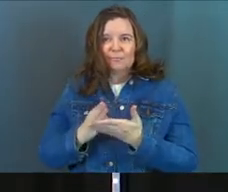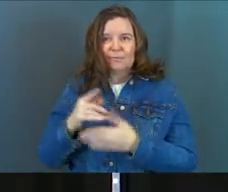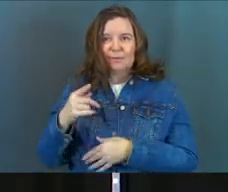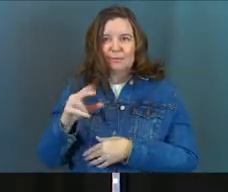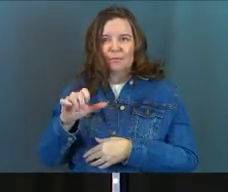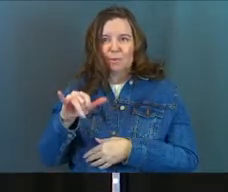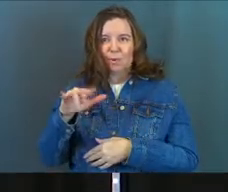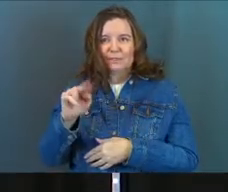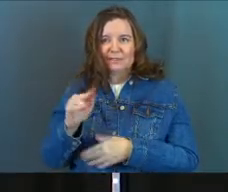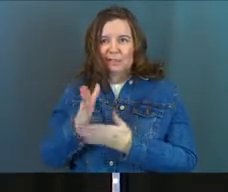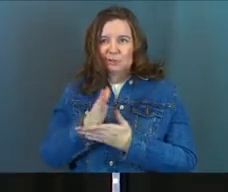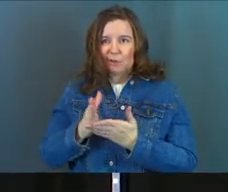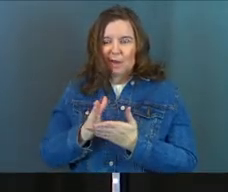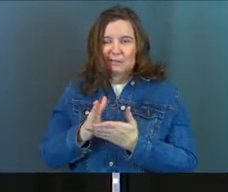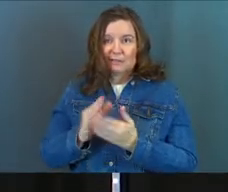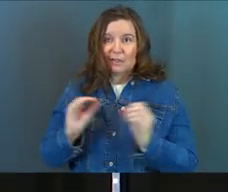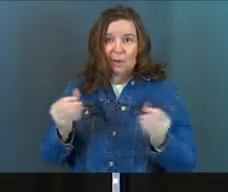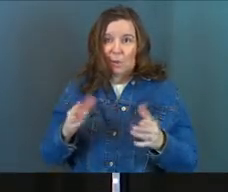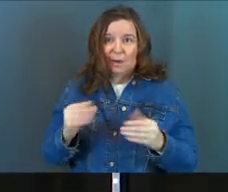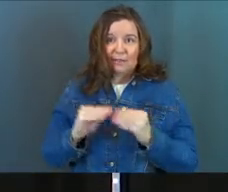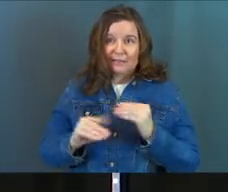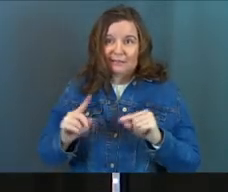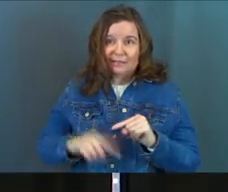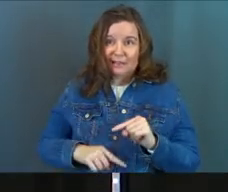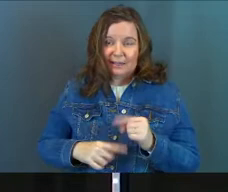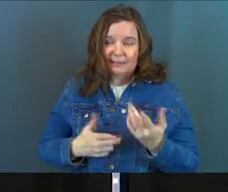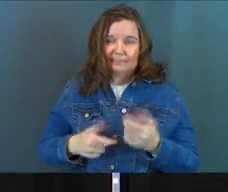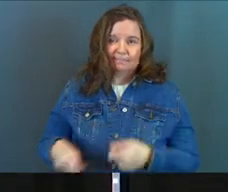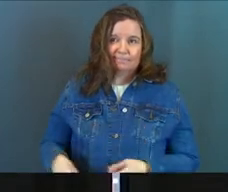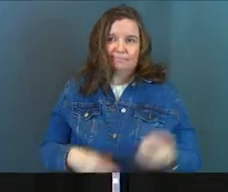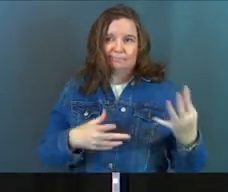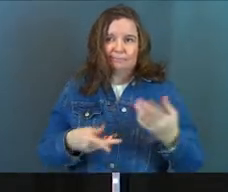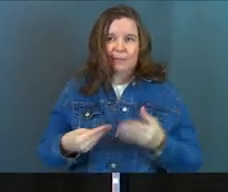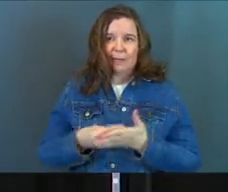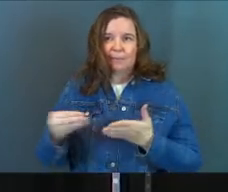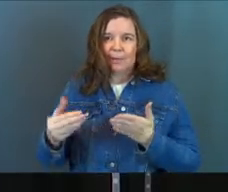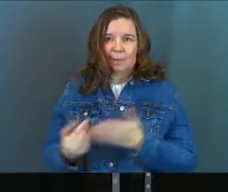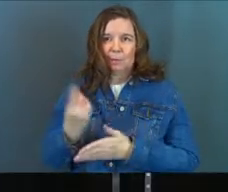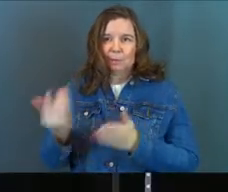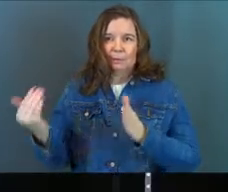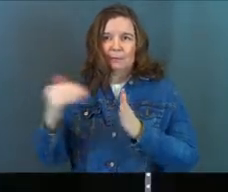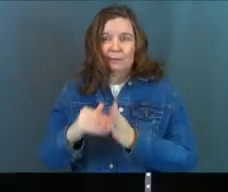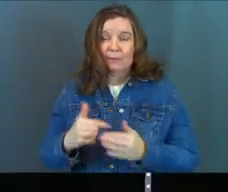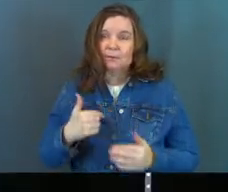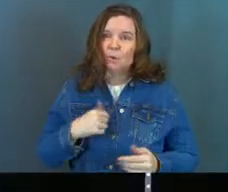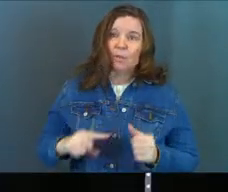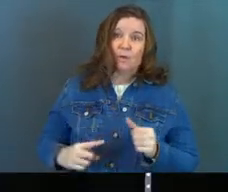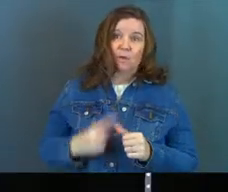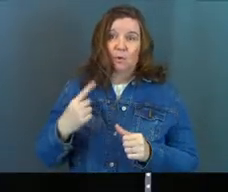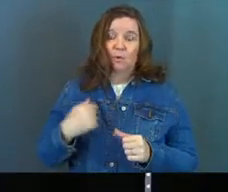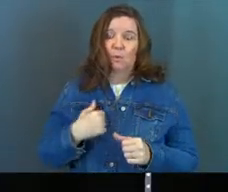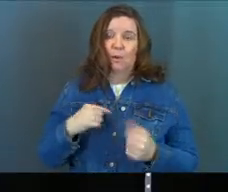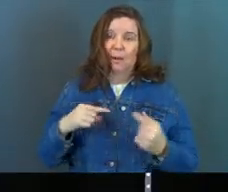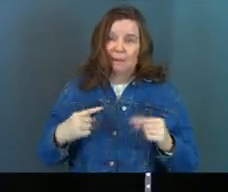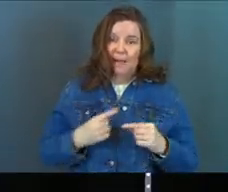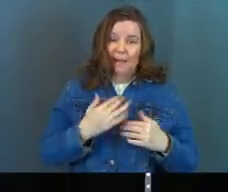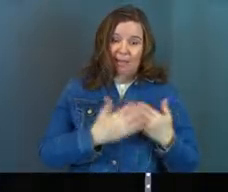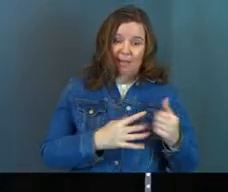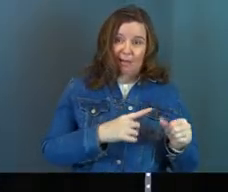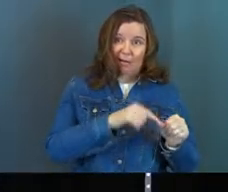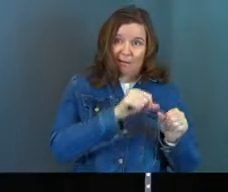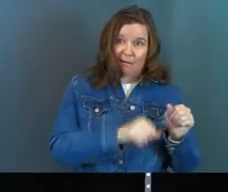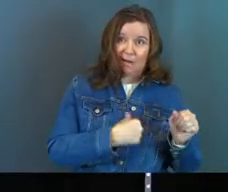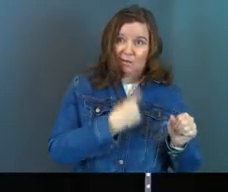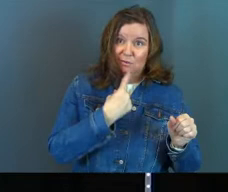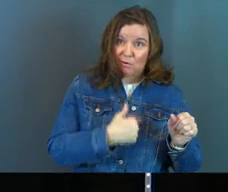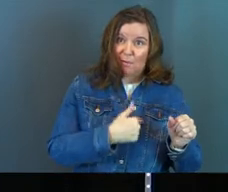porcelain. It just cracks and there's no way to fix it. You have to buy a new toilet. So on the first one, pain and blood taught me